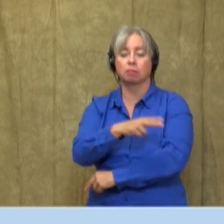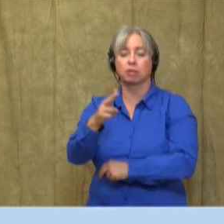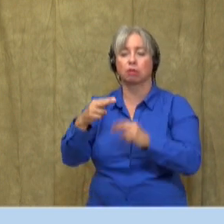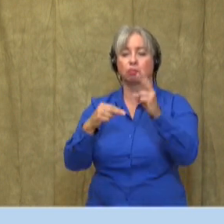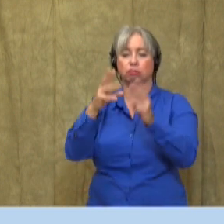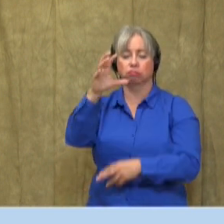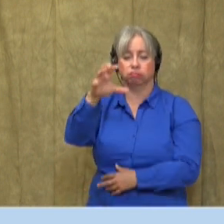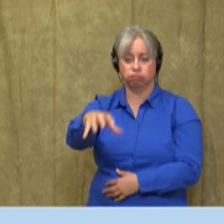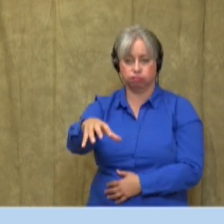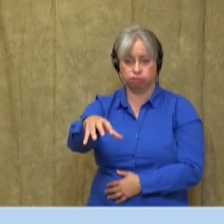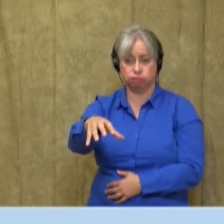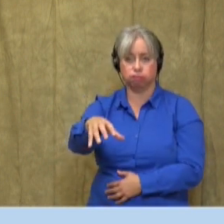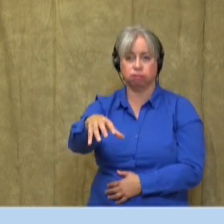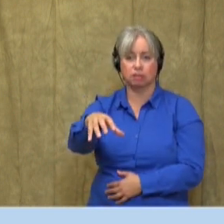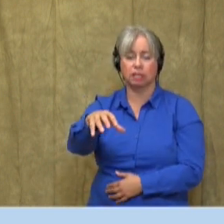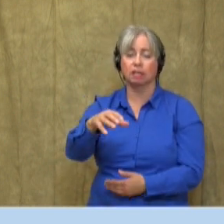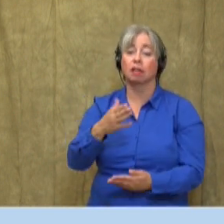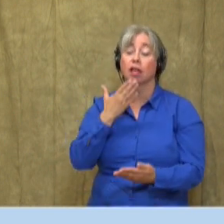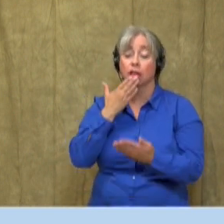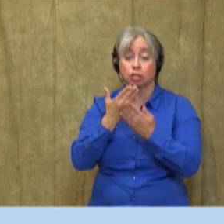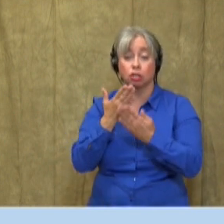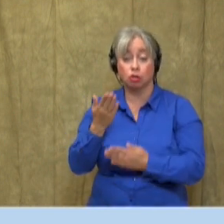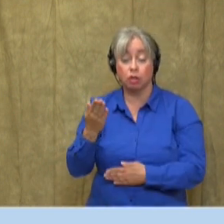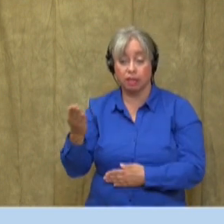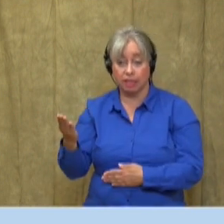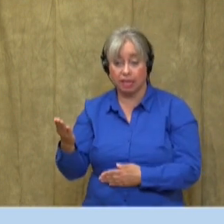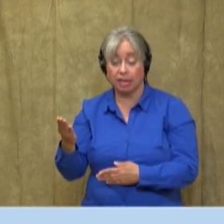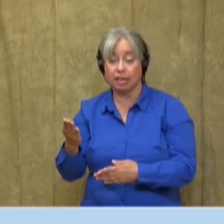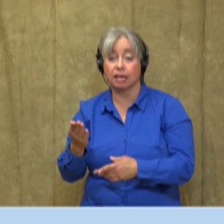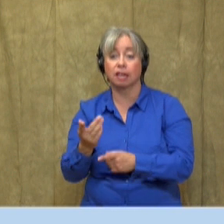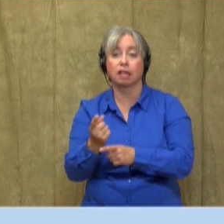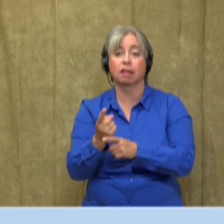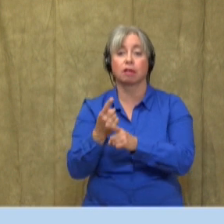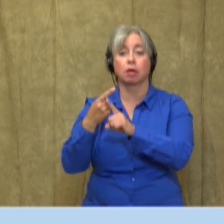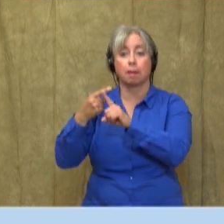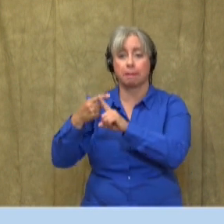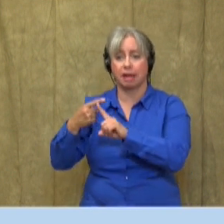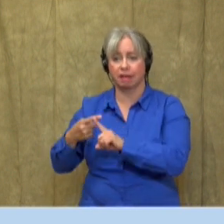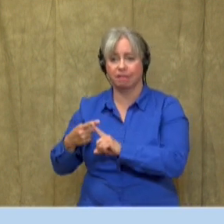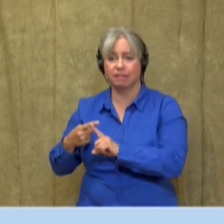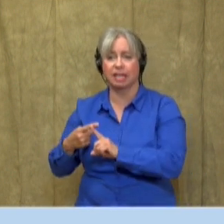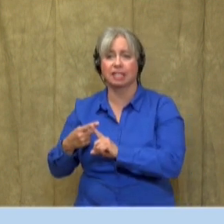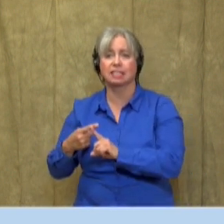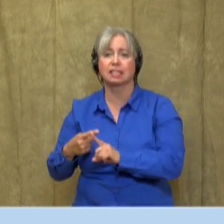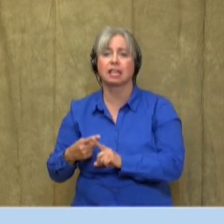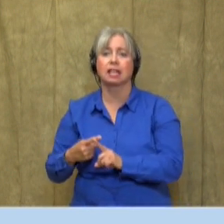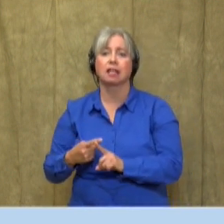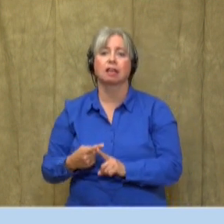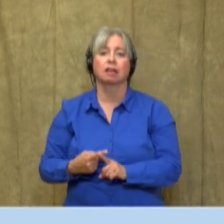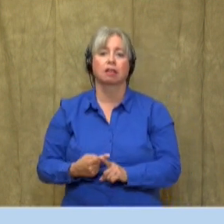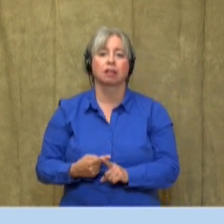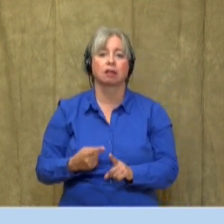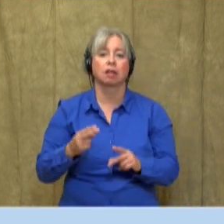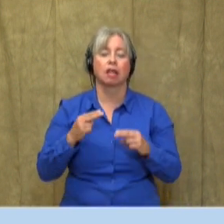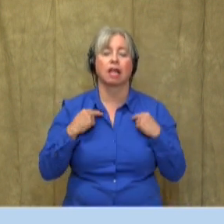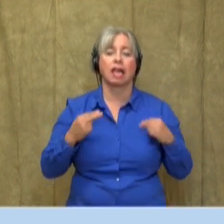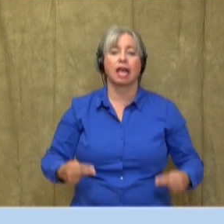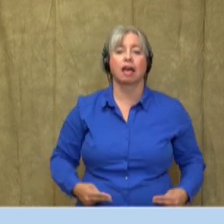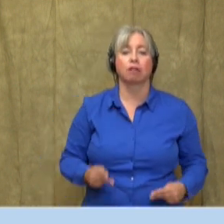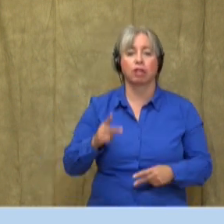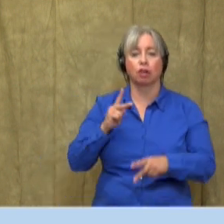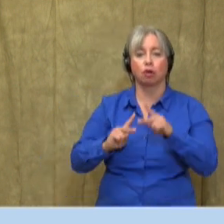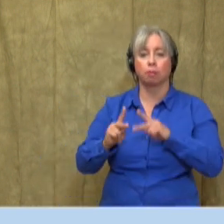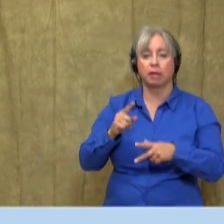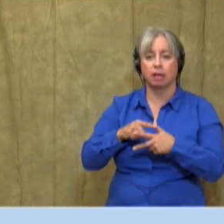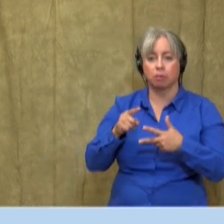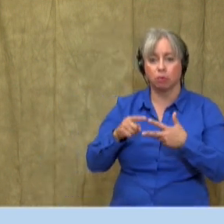that's a very interesting thing, a good thing that came out of this particular thing. So what were the benefits of the plague? Healthier people.